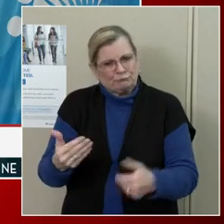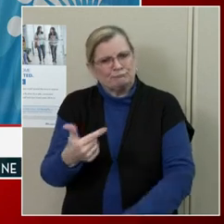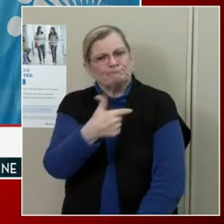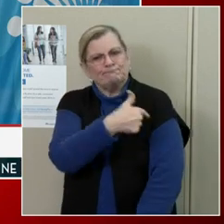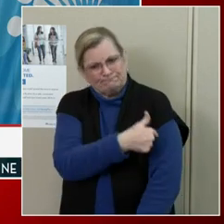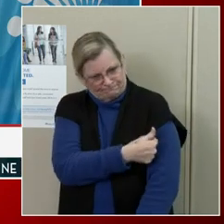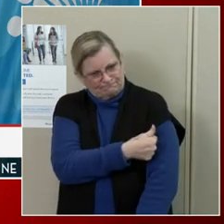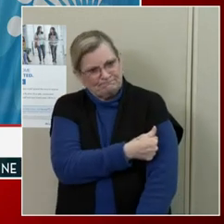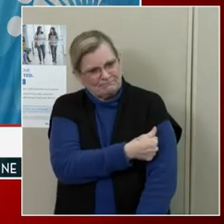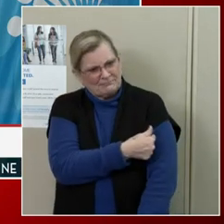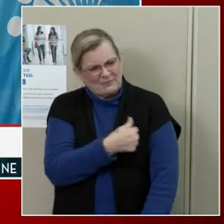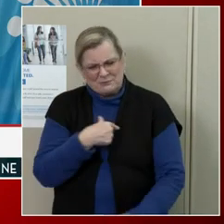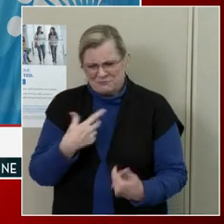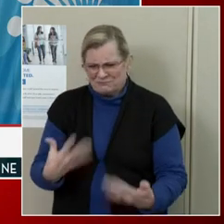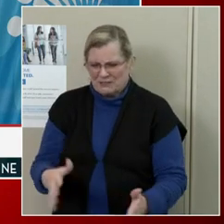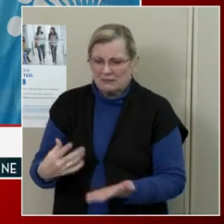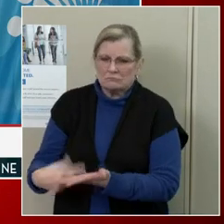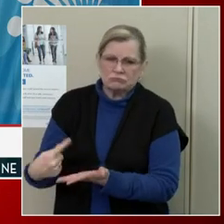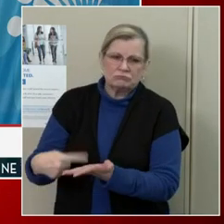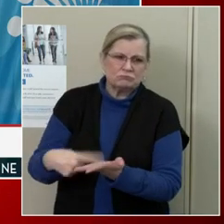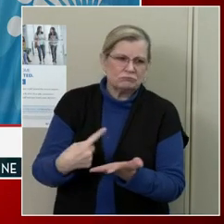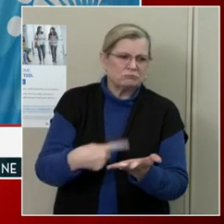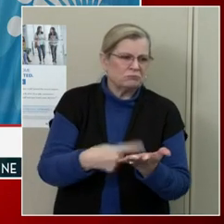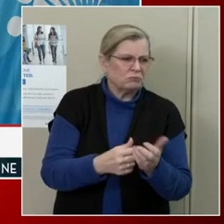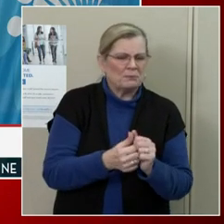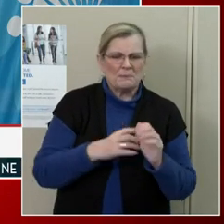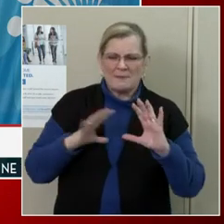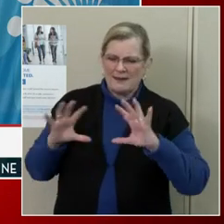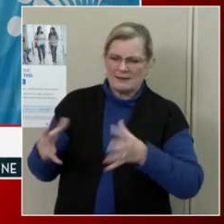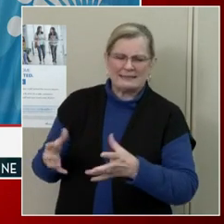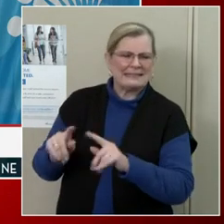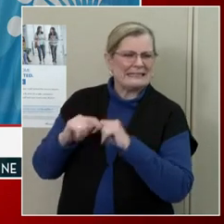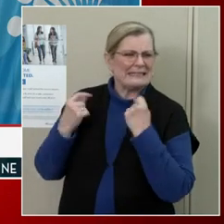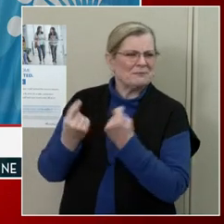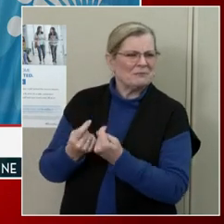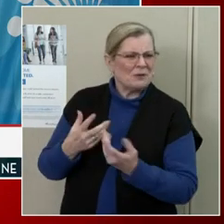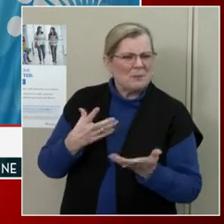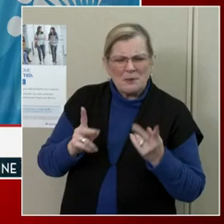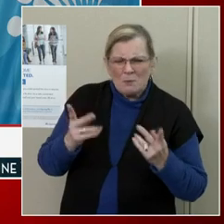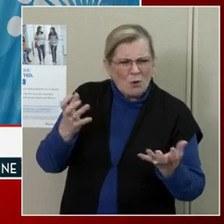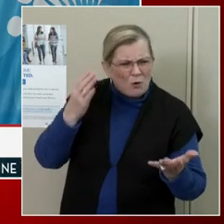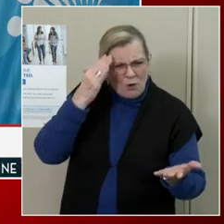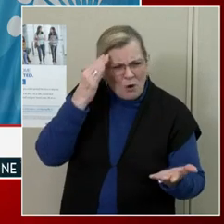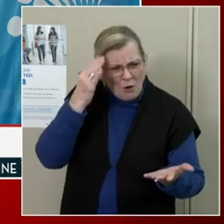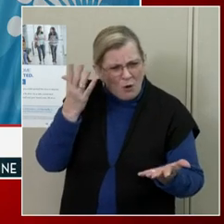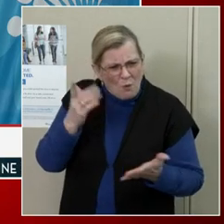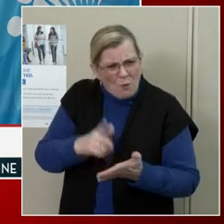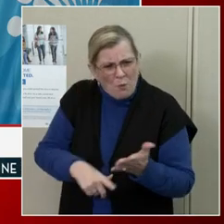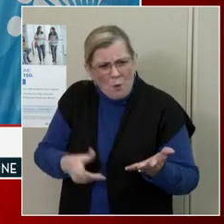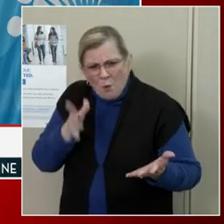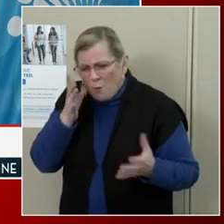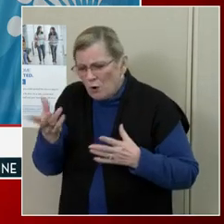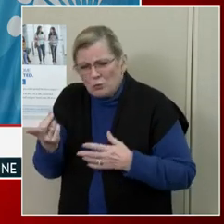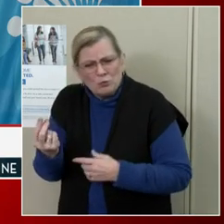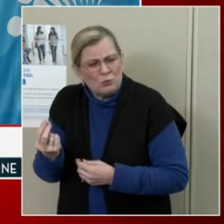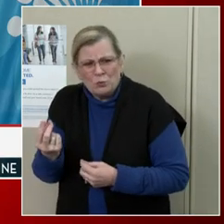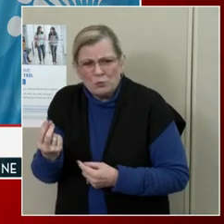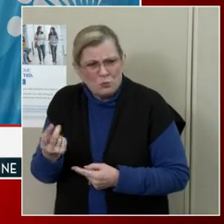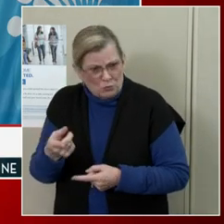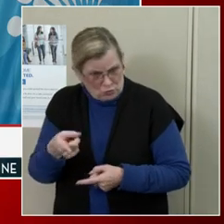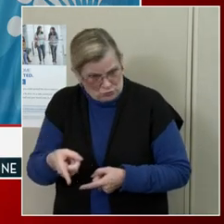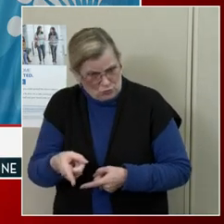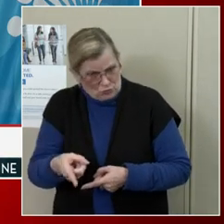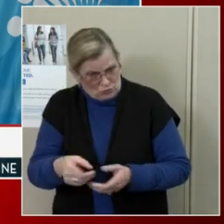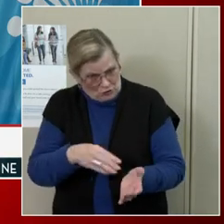discussions with members of my team that say to me, people want to know what Dr. Nesbitt's going to do. Well, Dr. Nesbitt's going to get